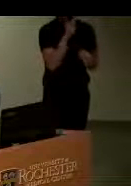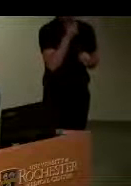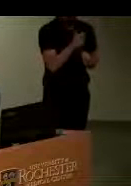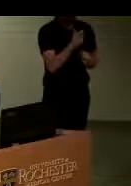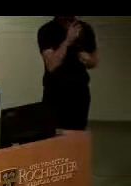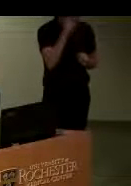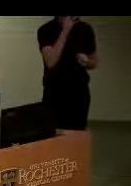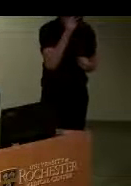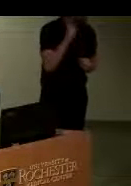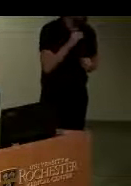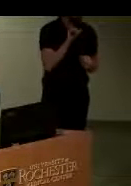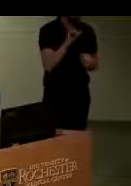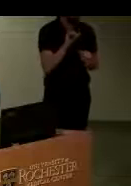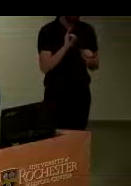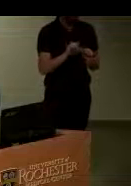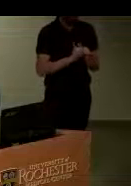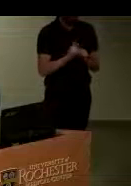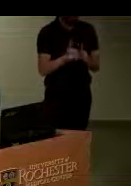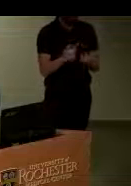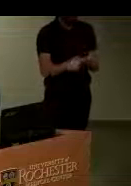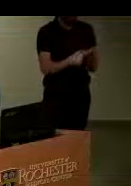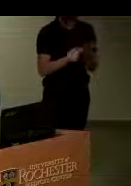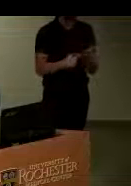do that and have those conversations.